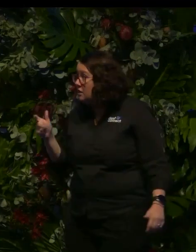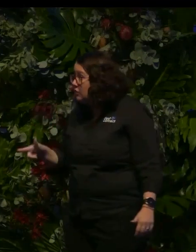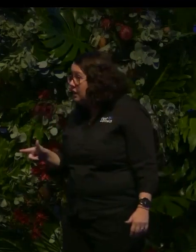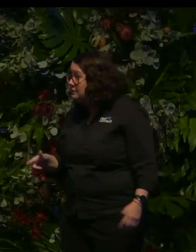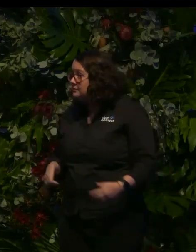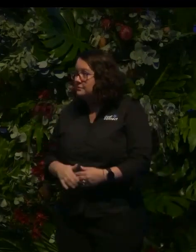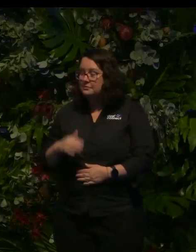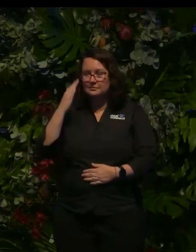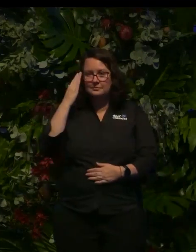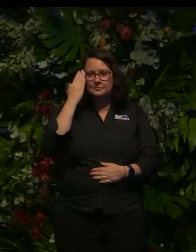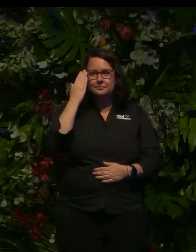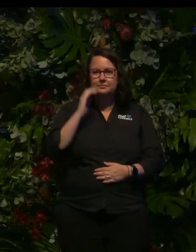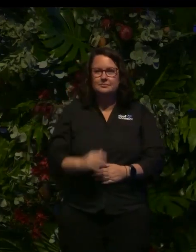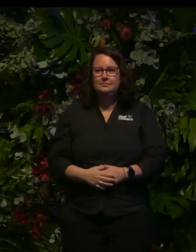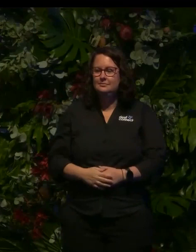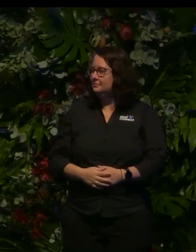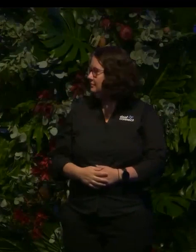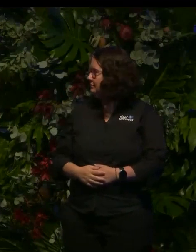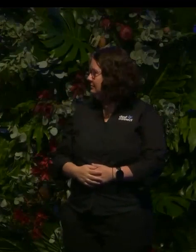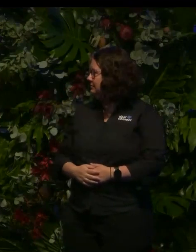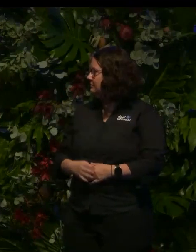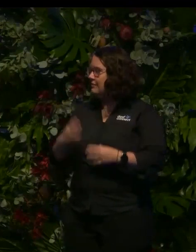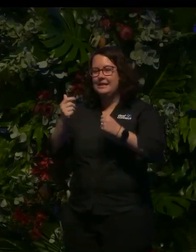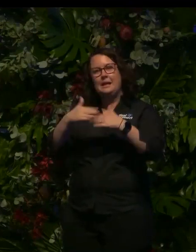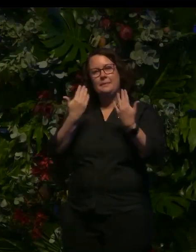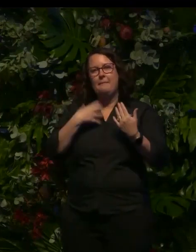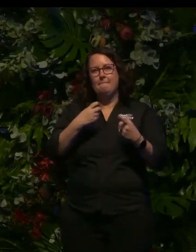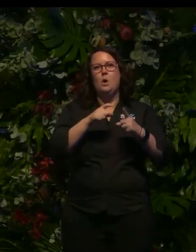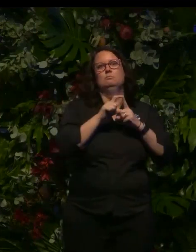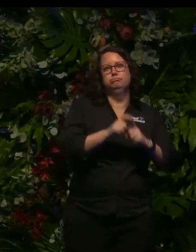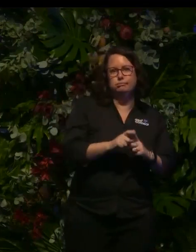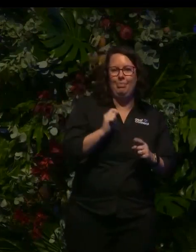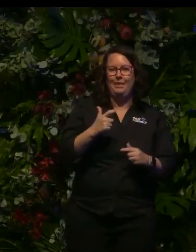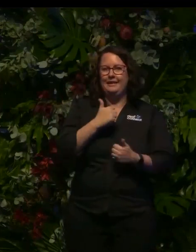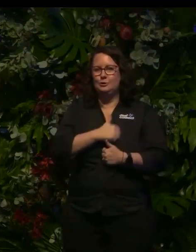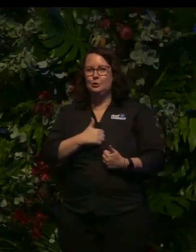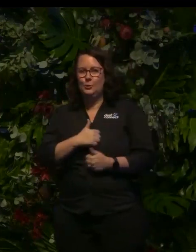much. Probably more said in your house It's a challenge, than mine, I but it's suspect. true. Certain years are more struggles than joys.